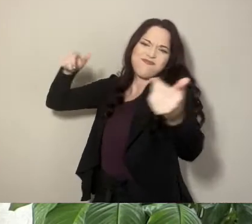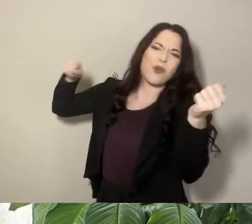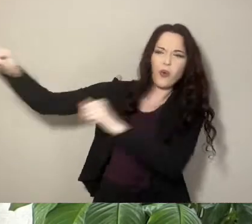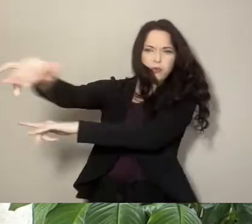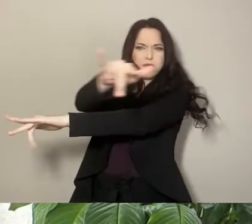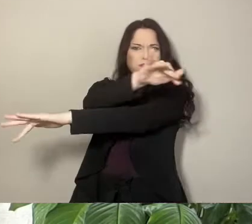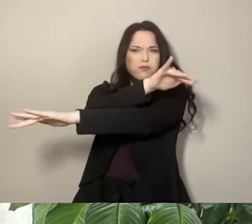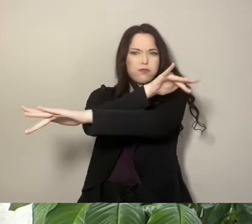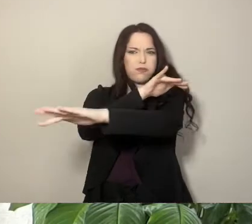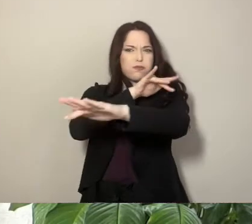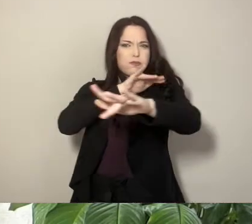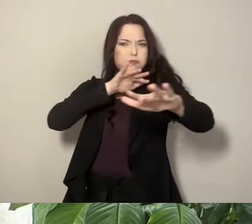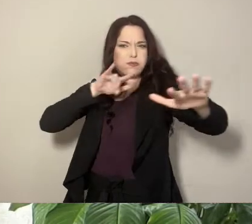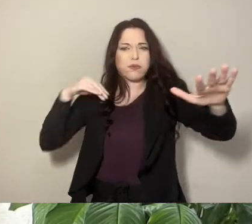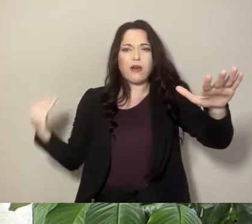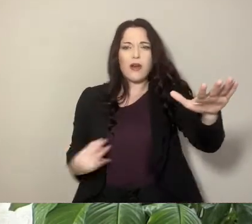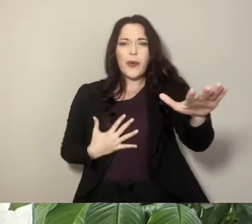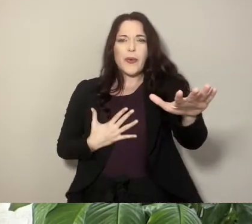feel it in the atmosphere. I feel it in the